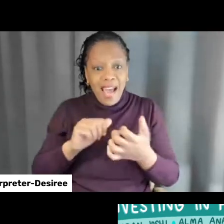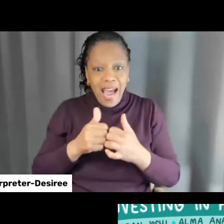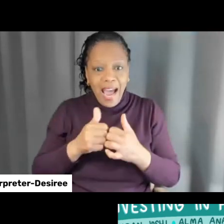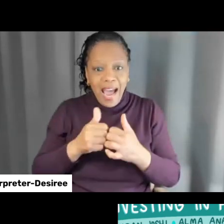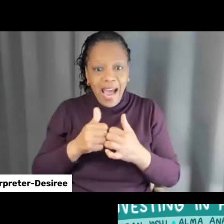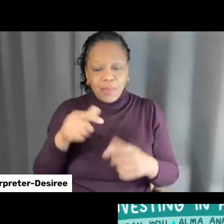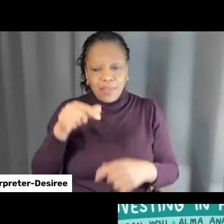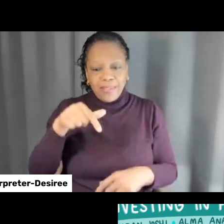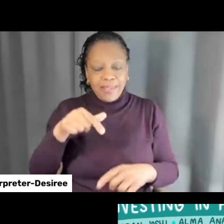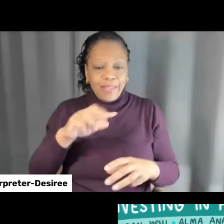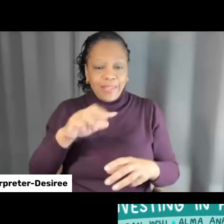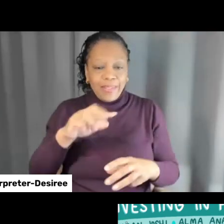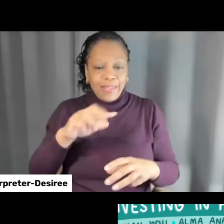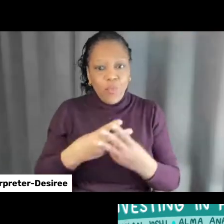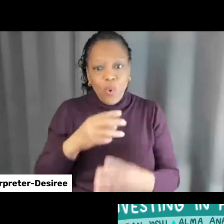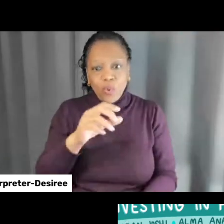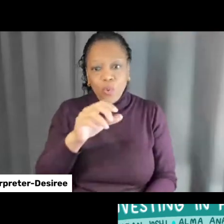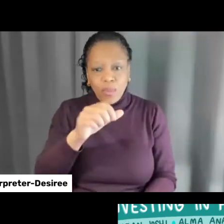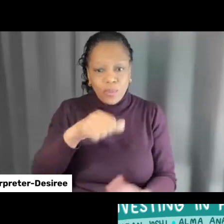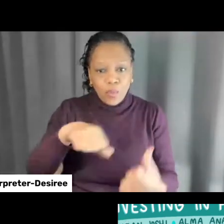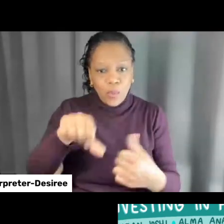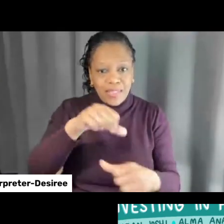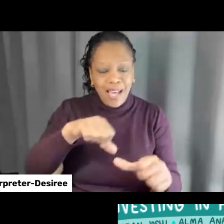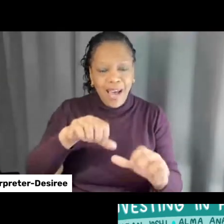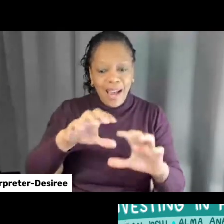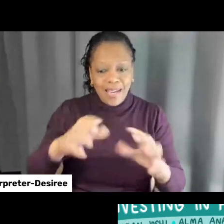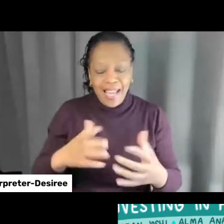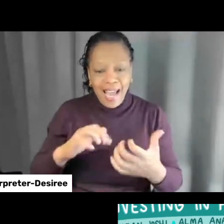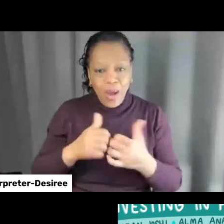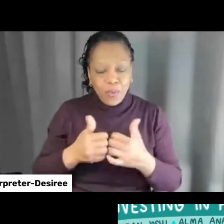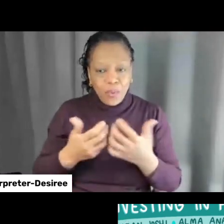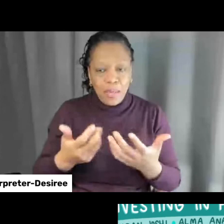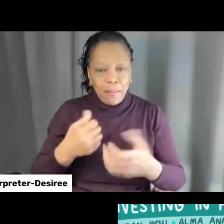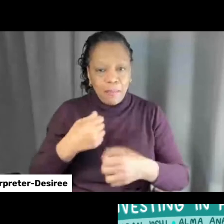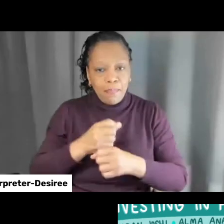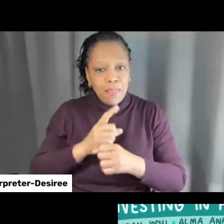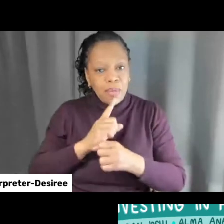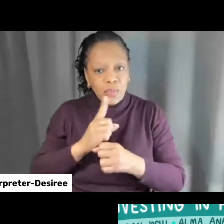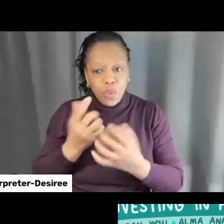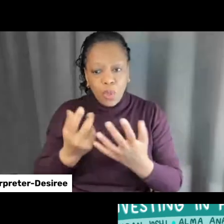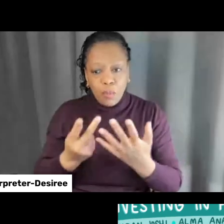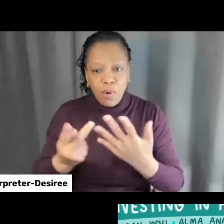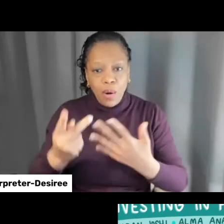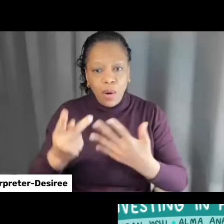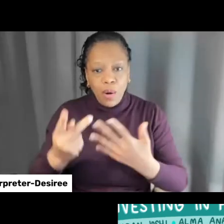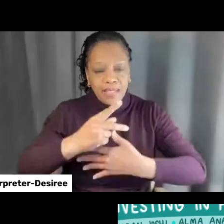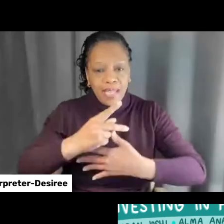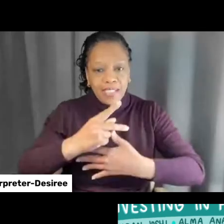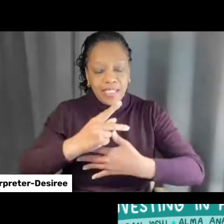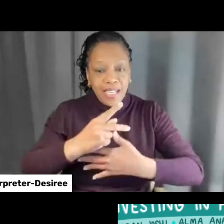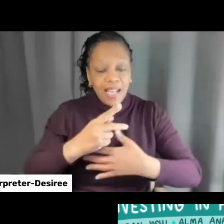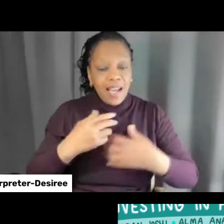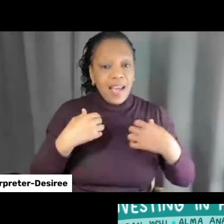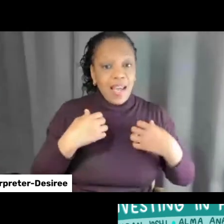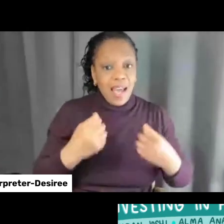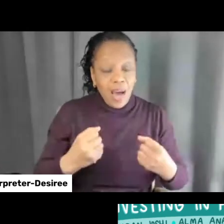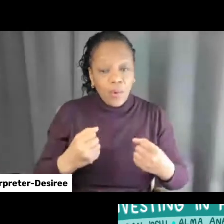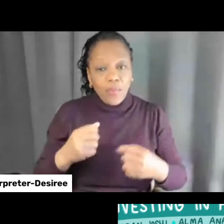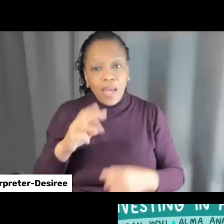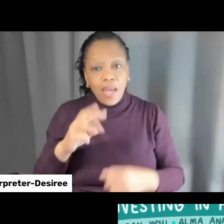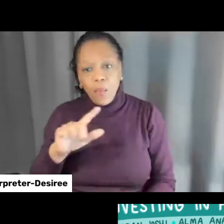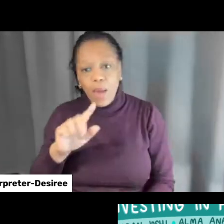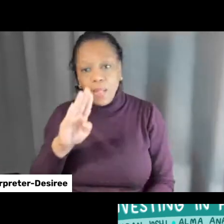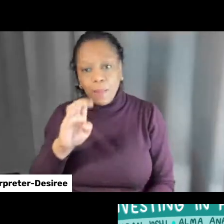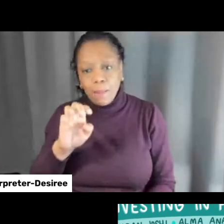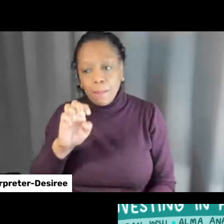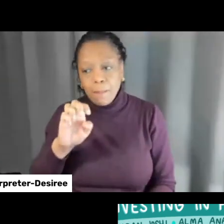also ensuring that we are prioritizing the health and well-being of all of the residents, right? And I think that that's what